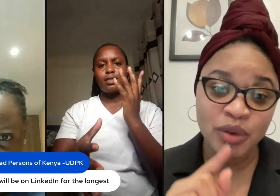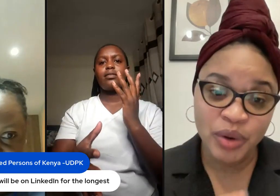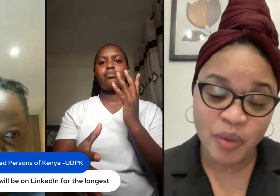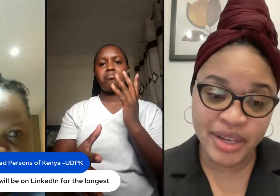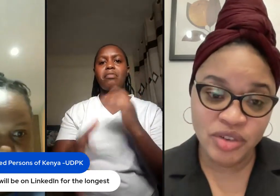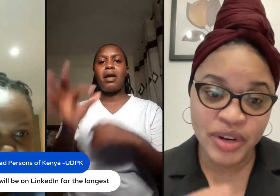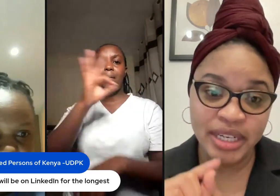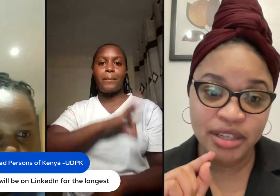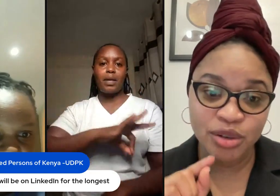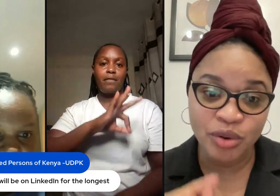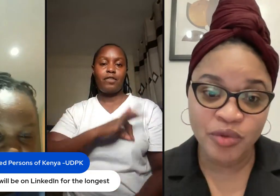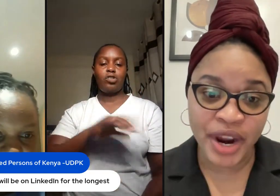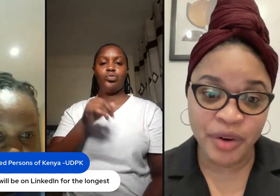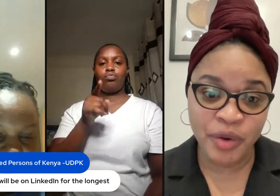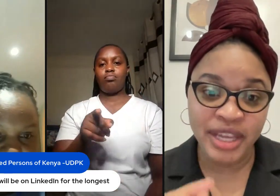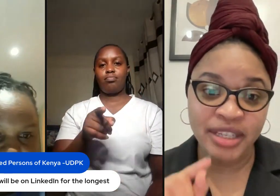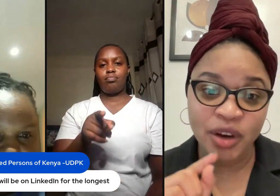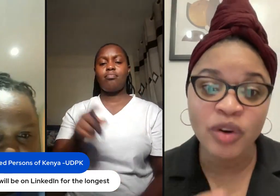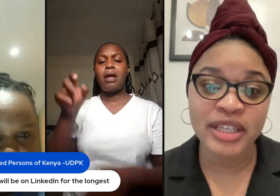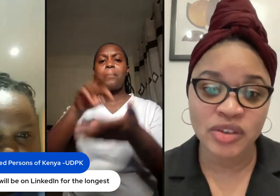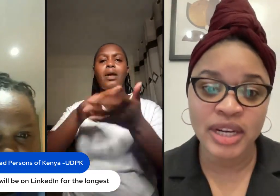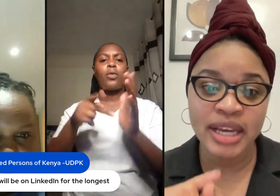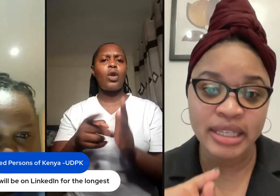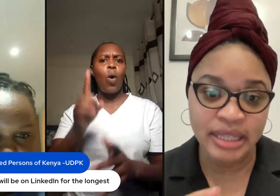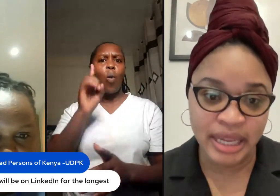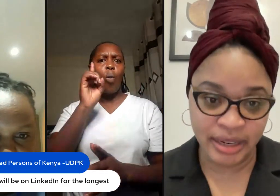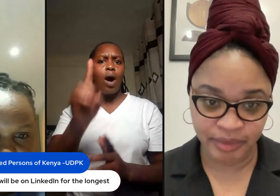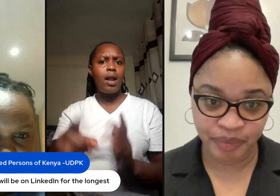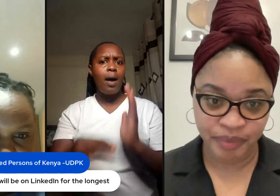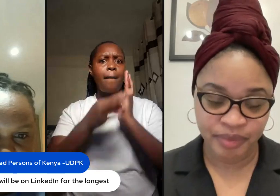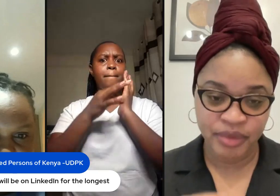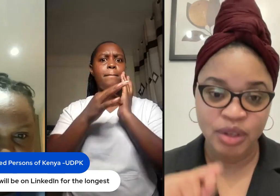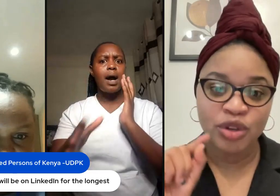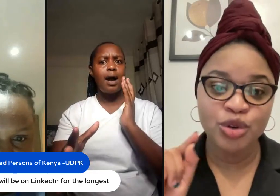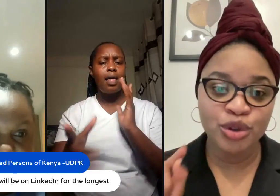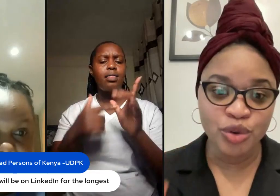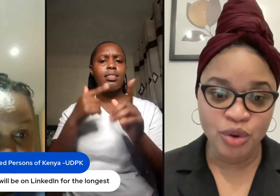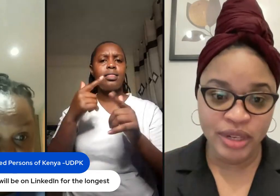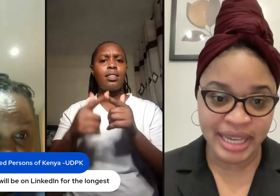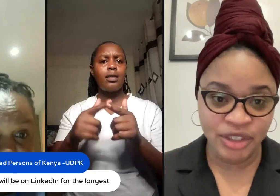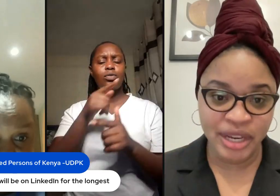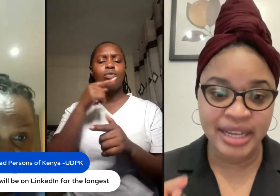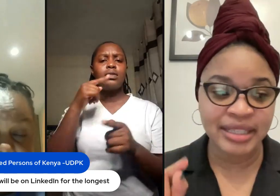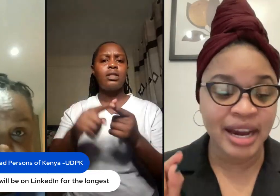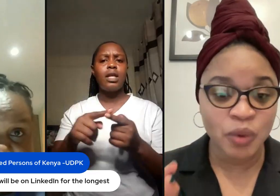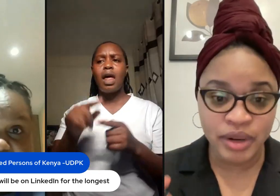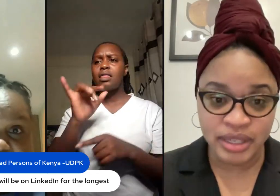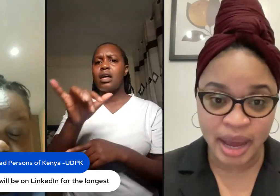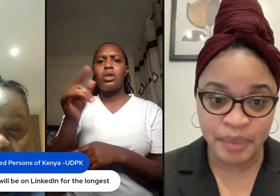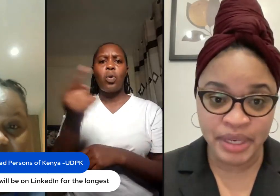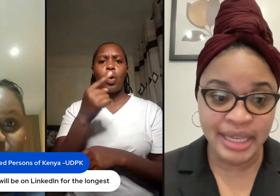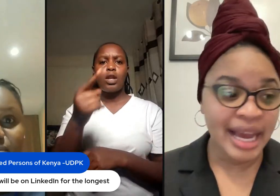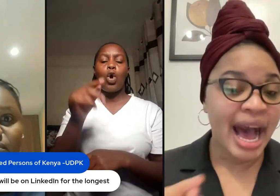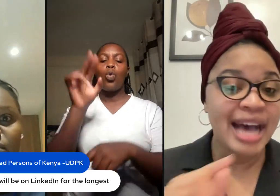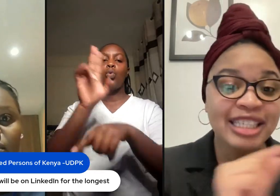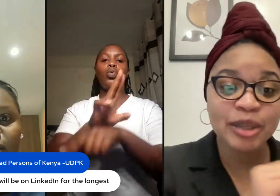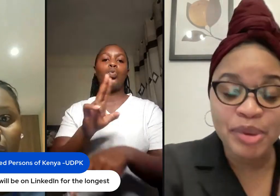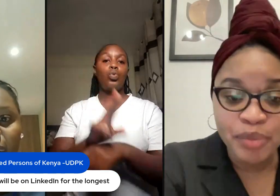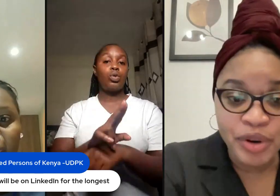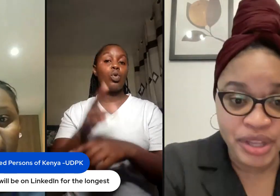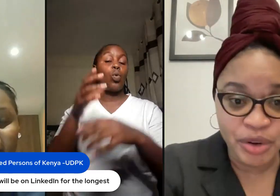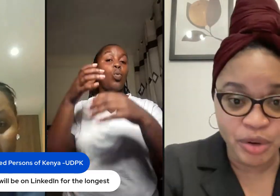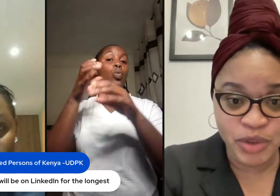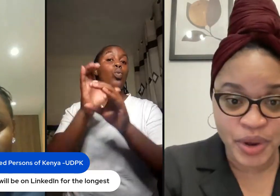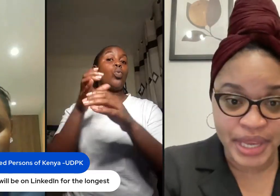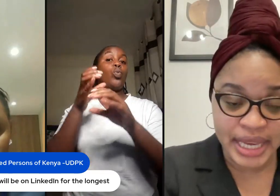Doesn't mean when one trend is so viral, that's the only trend that is there. Use Google search, understand what is happening, ask